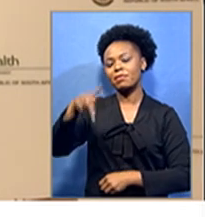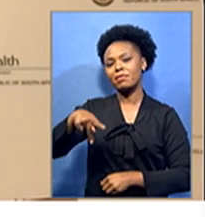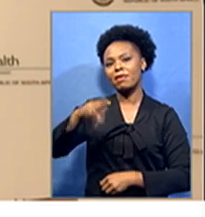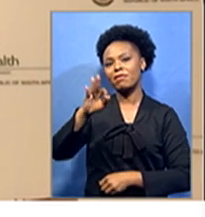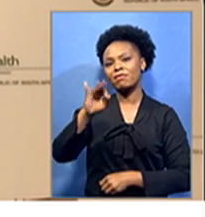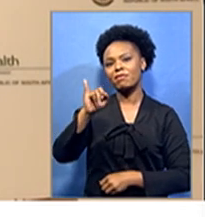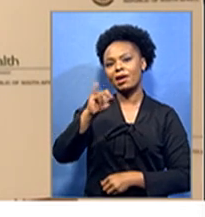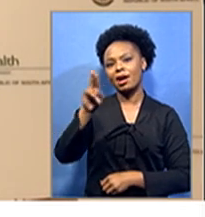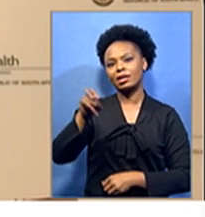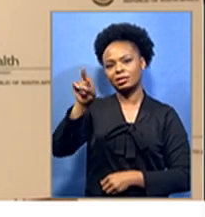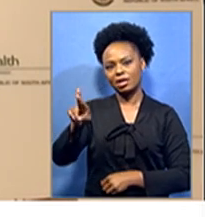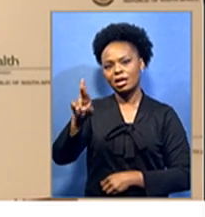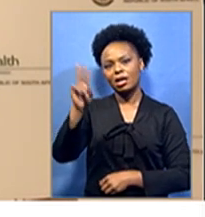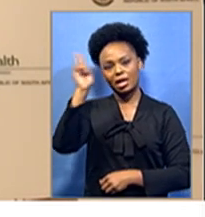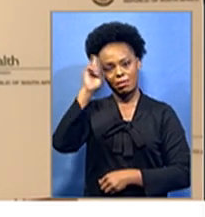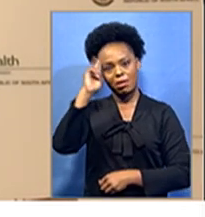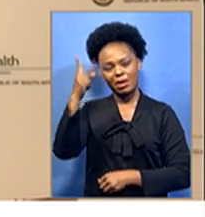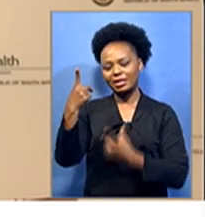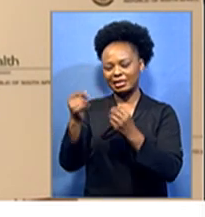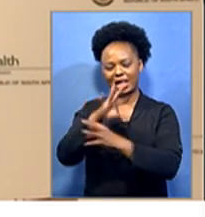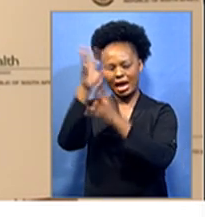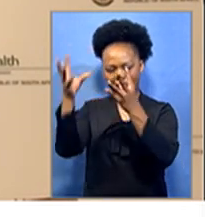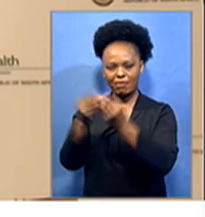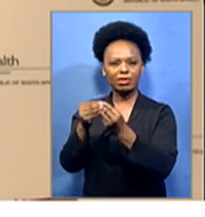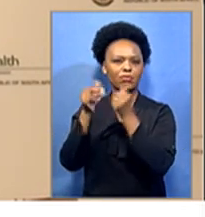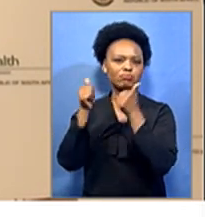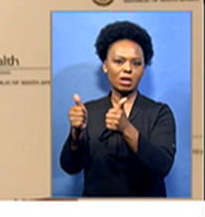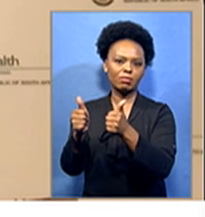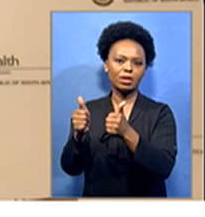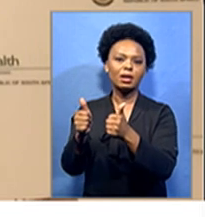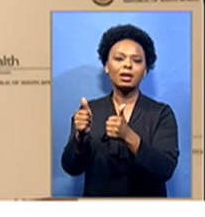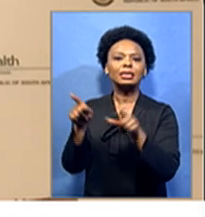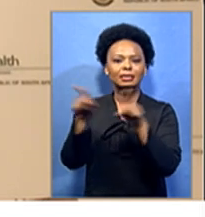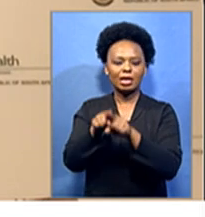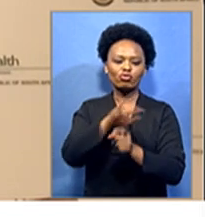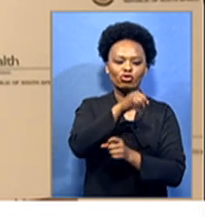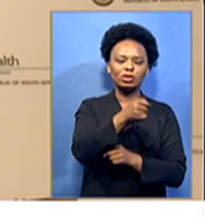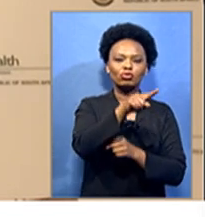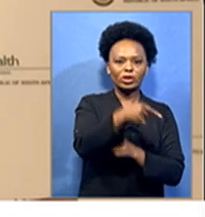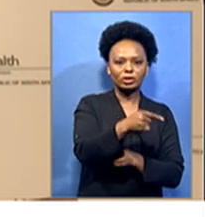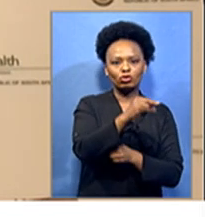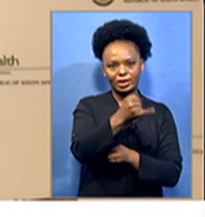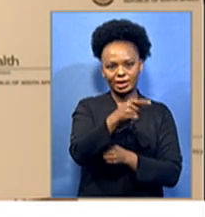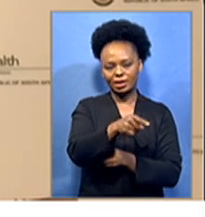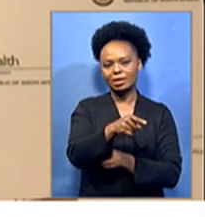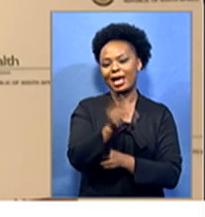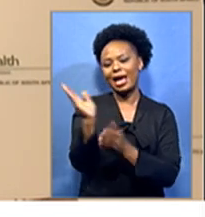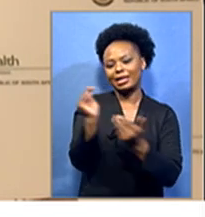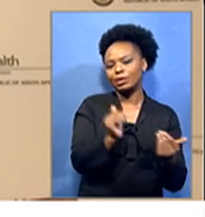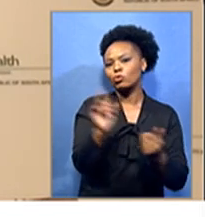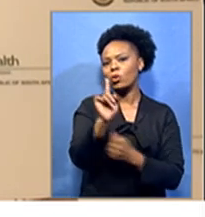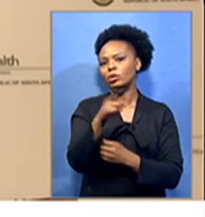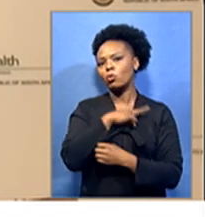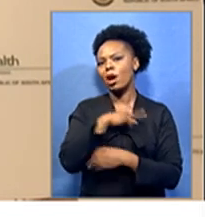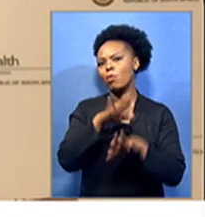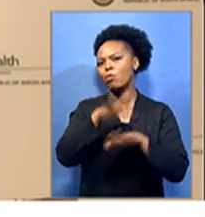studies and everything, but we also want to have a sense, like in Johnson & Johnson, what to expect when you've done for more people.